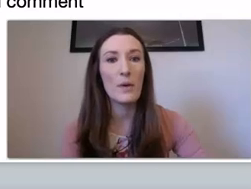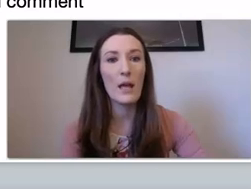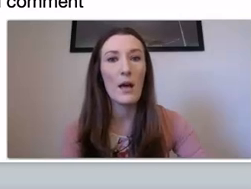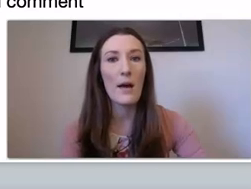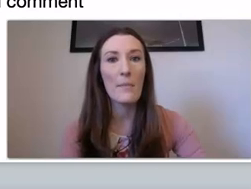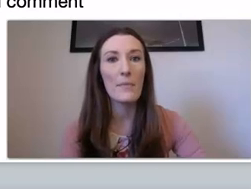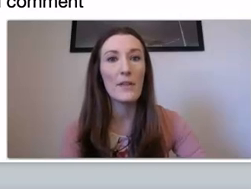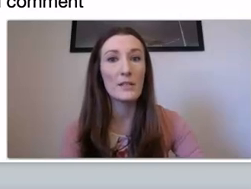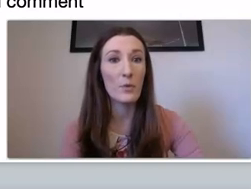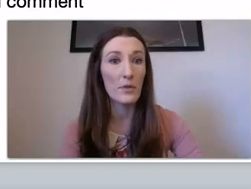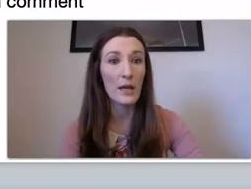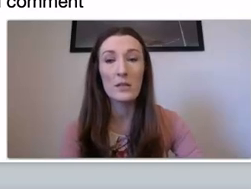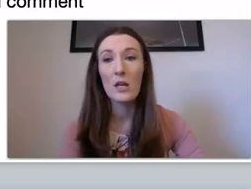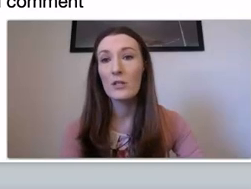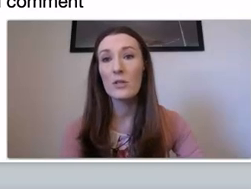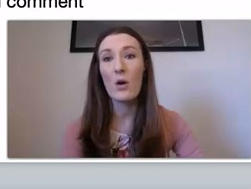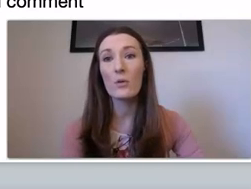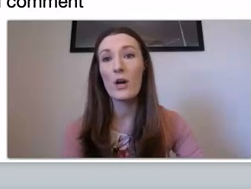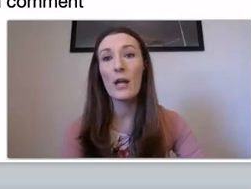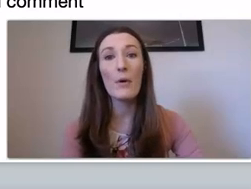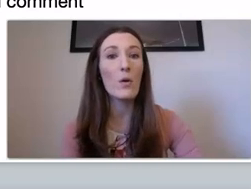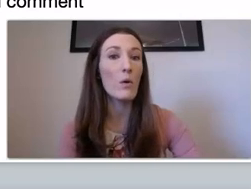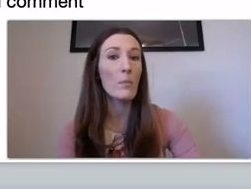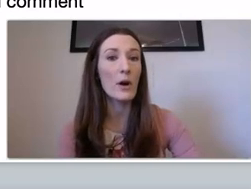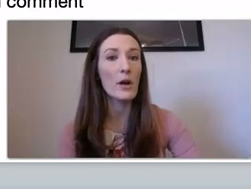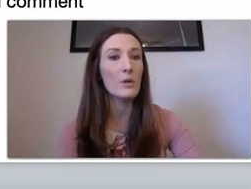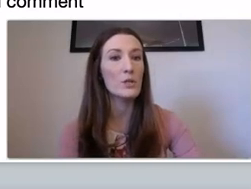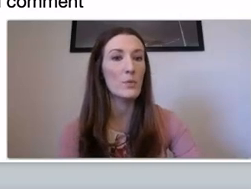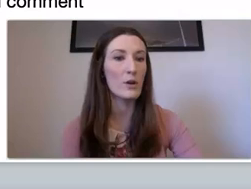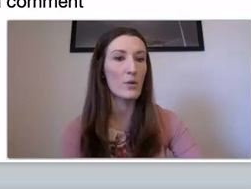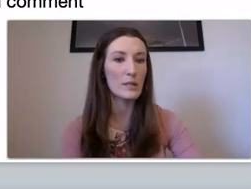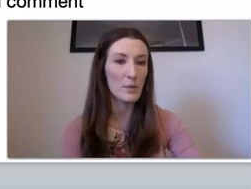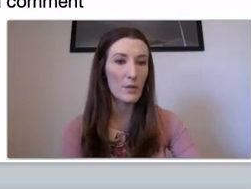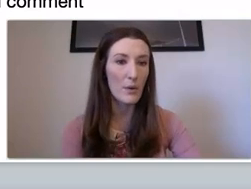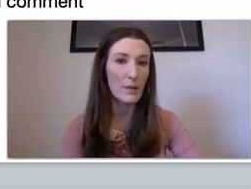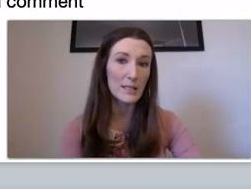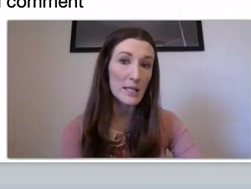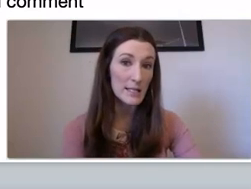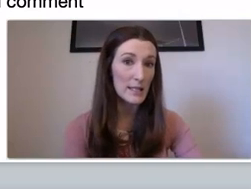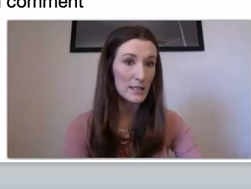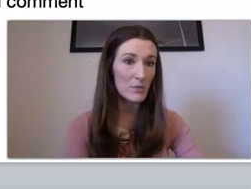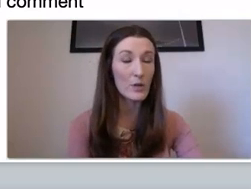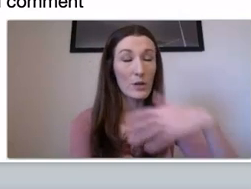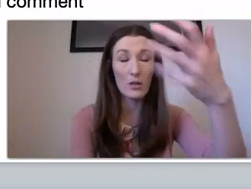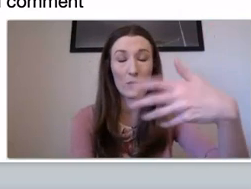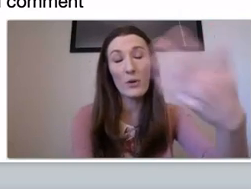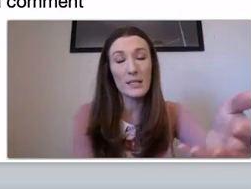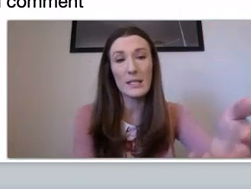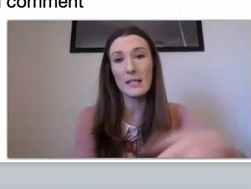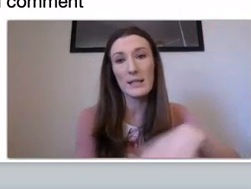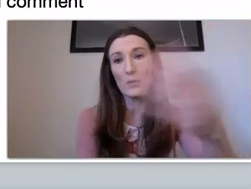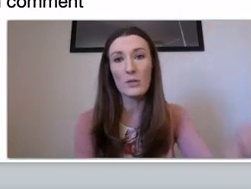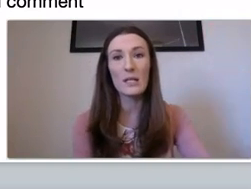be doing these 4 things. So we're talking about a whole part, which we are going to be throwing statistics. We're